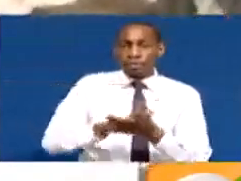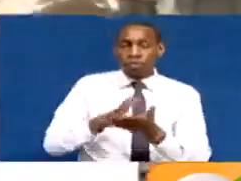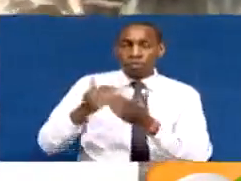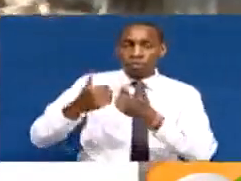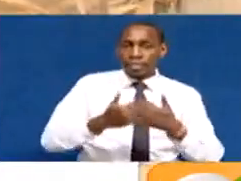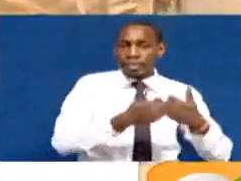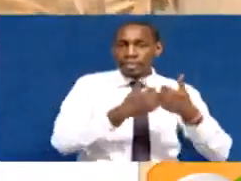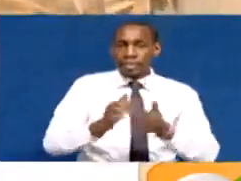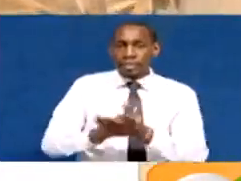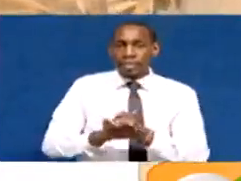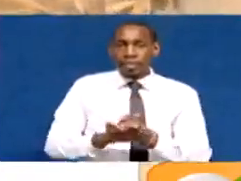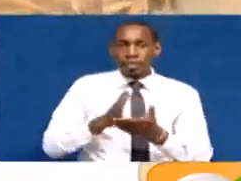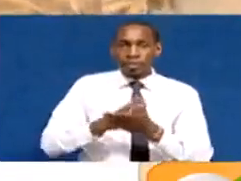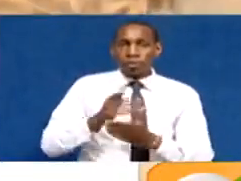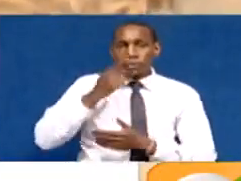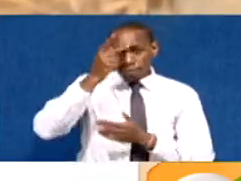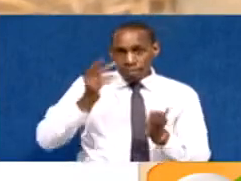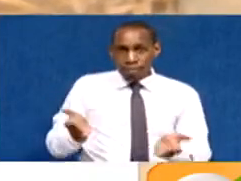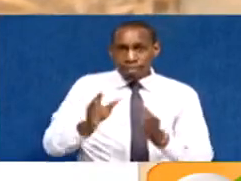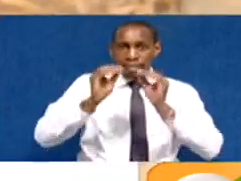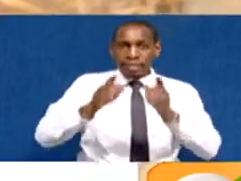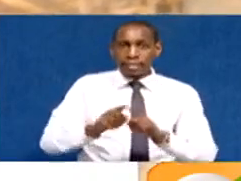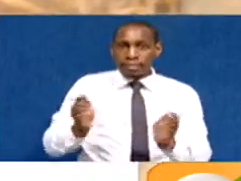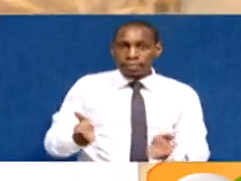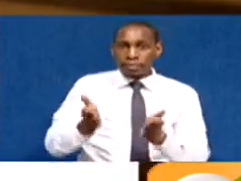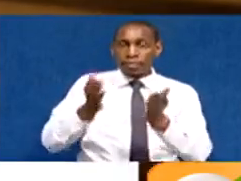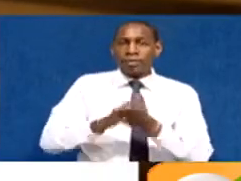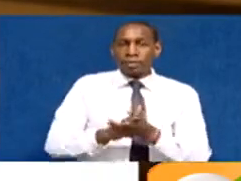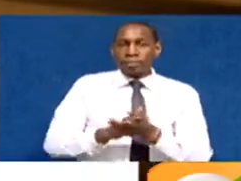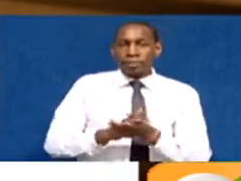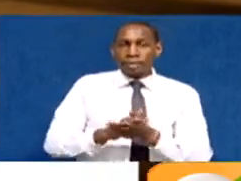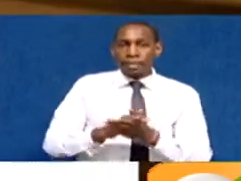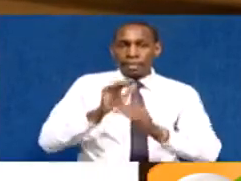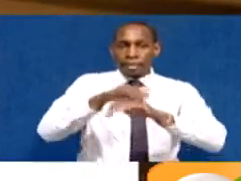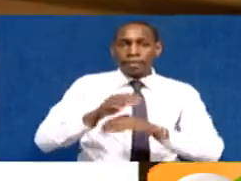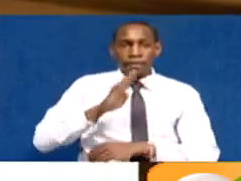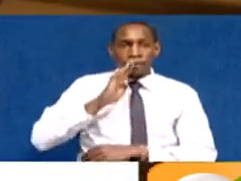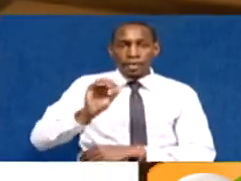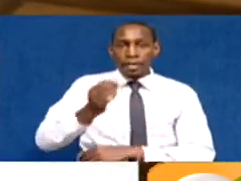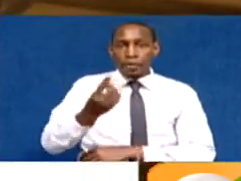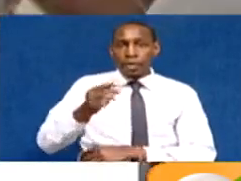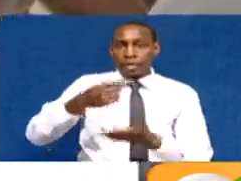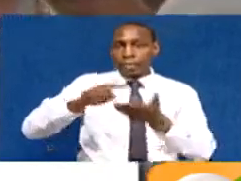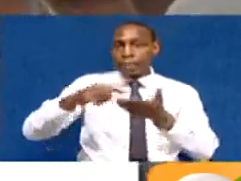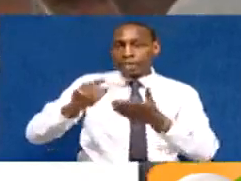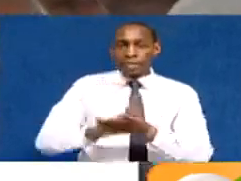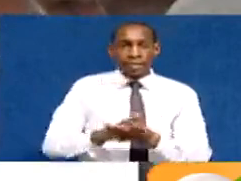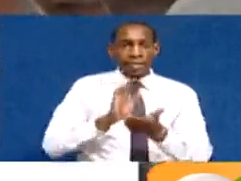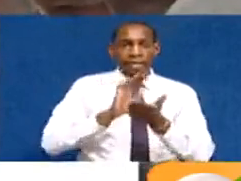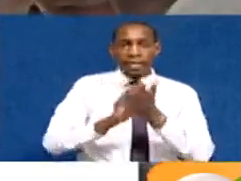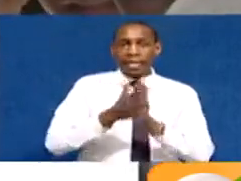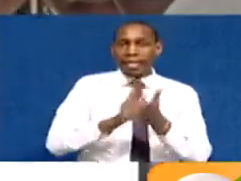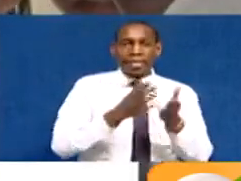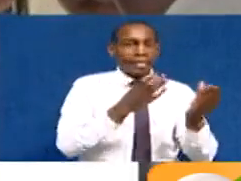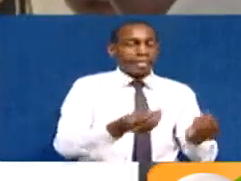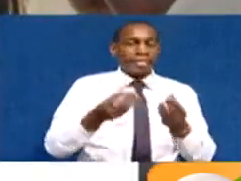notwithstanding, Kwamboka got a push from her parents and teachers, defying the odds to score 401 marks. Nothing comes easily, no